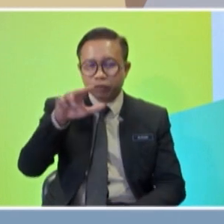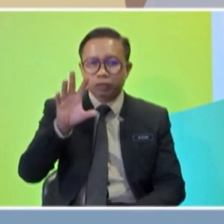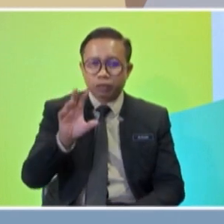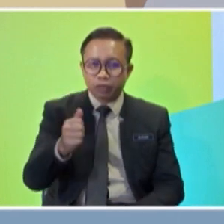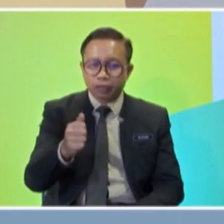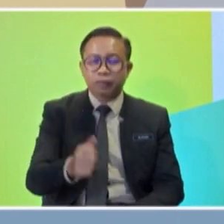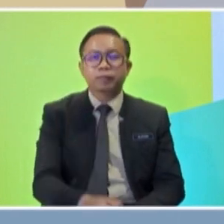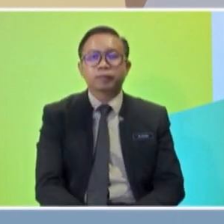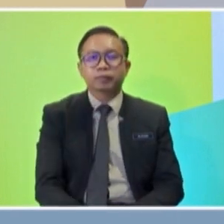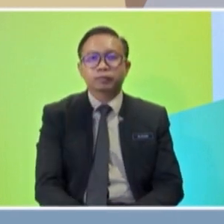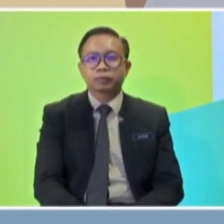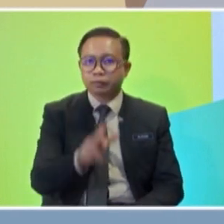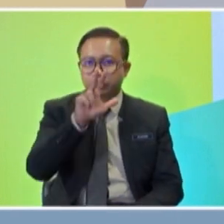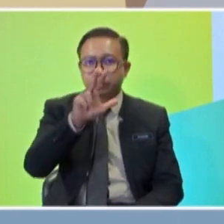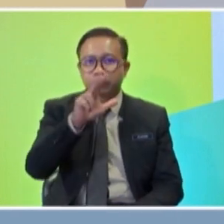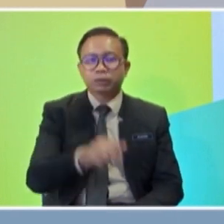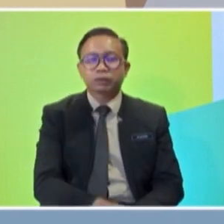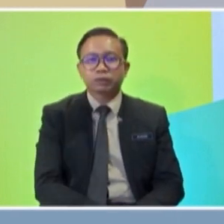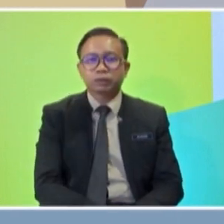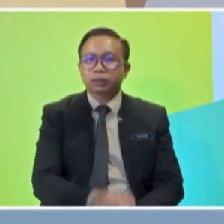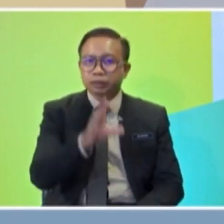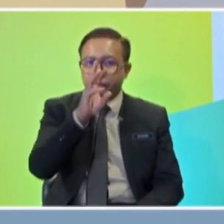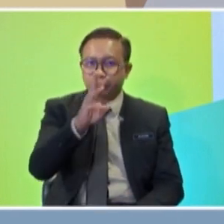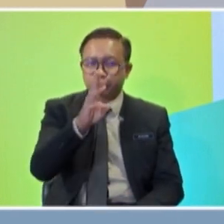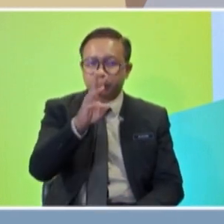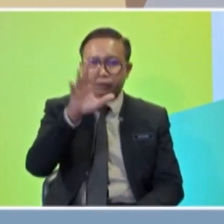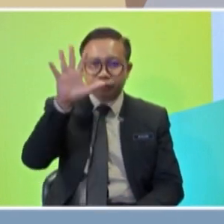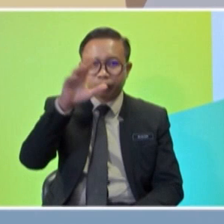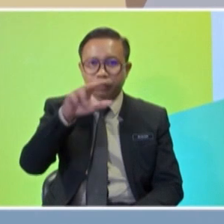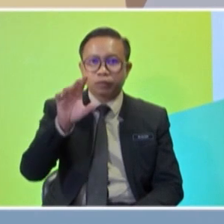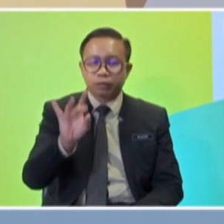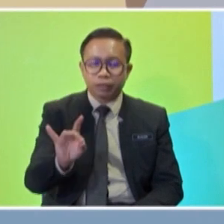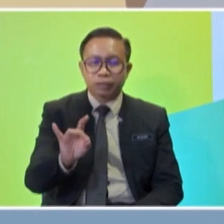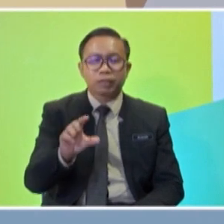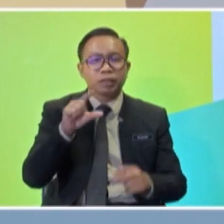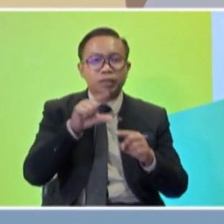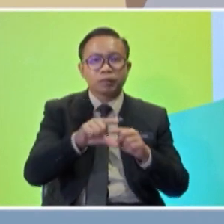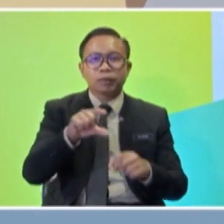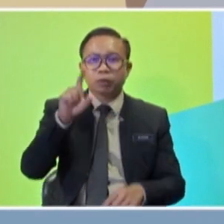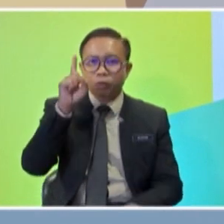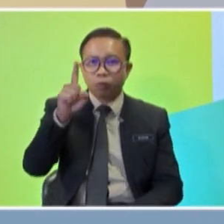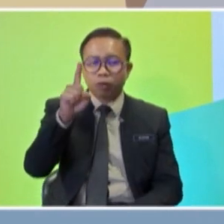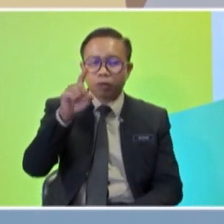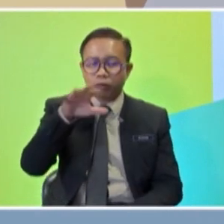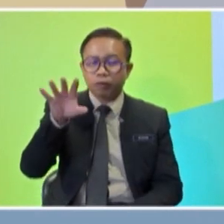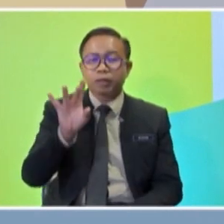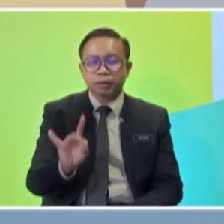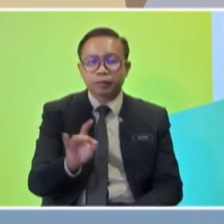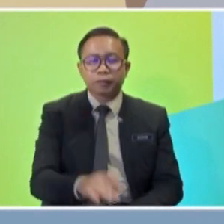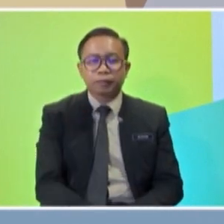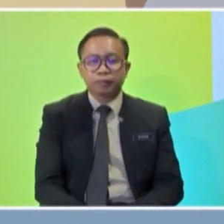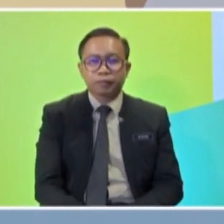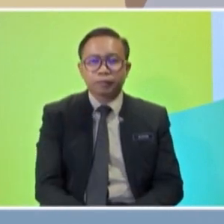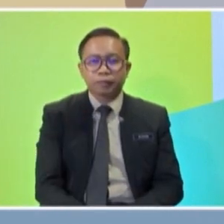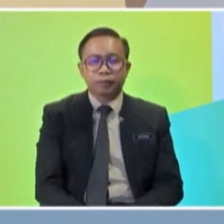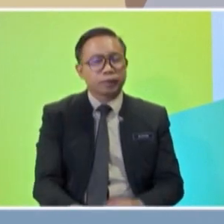10. The third question is 6, 5 over 8 divide with 1 over 8.